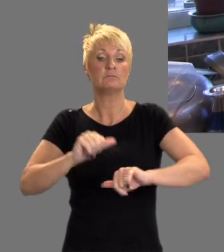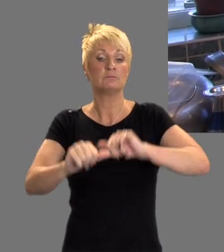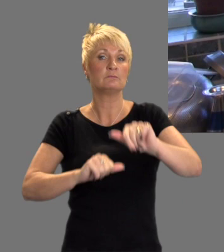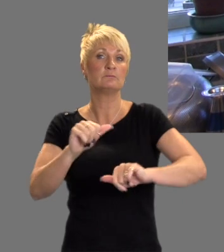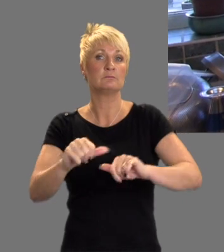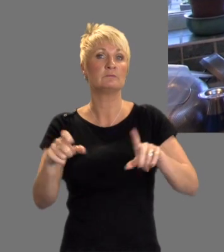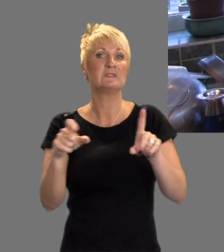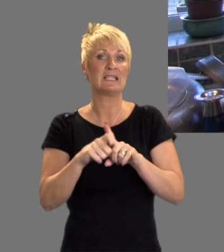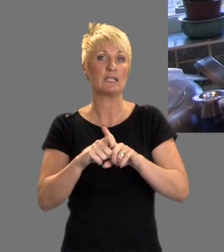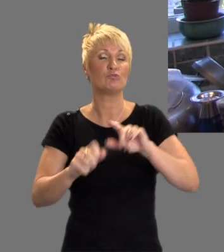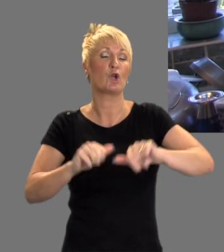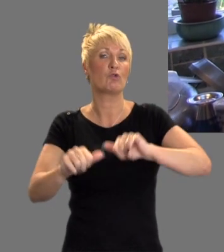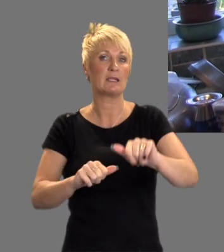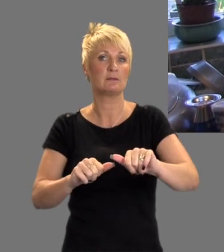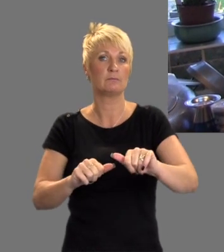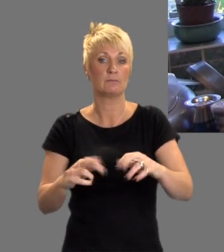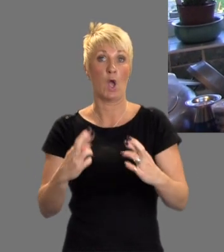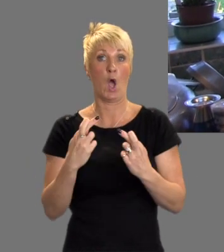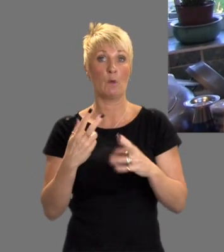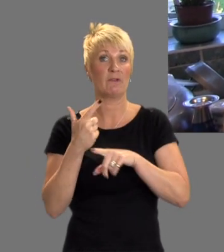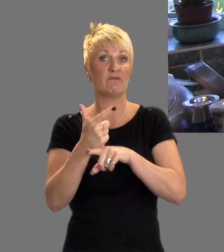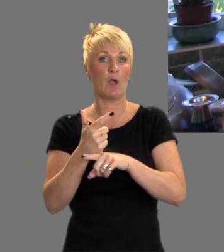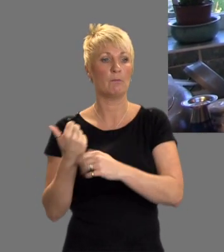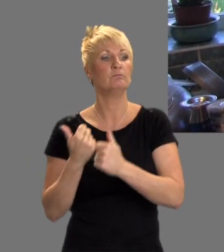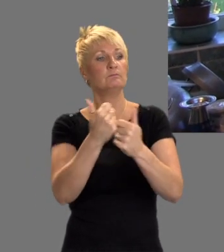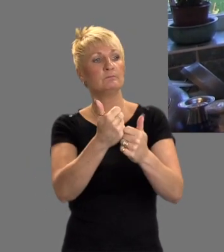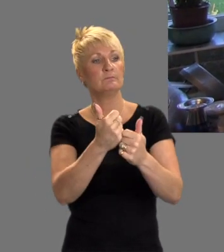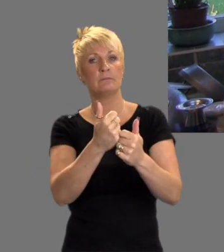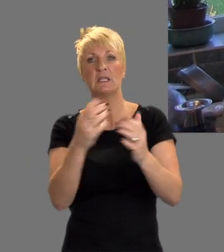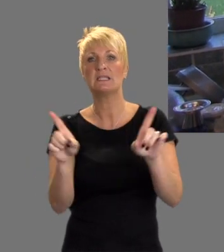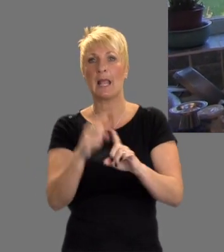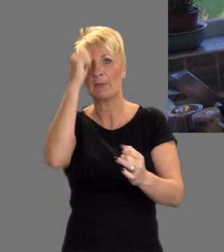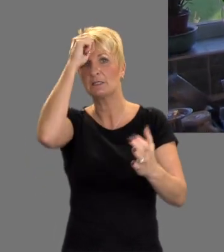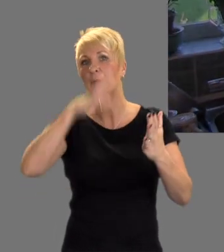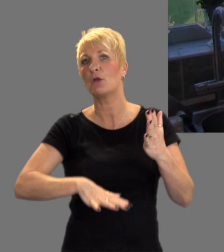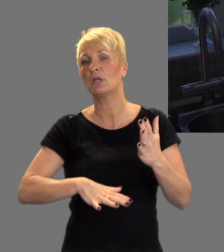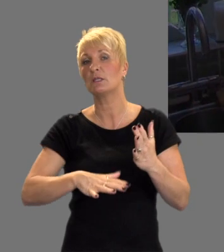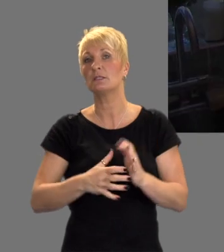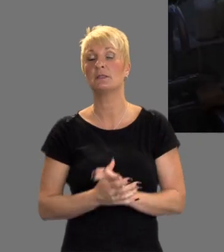I hope the films I make will support and inform others going through a similar experience.